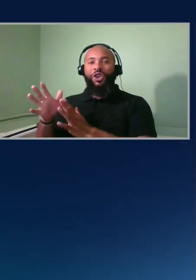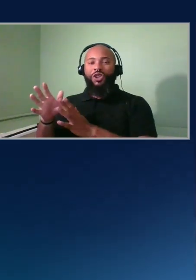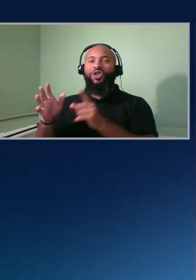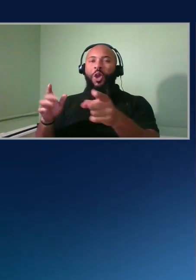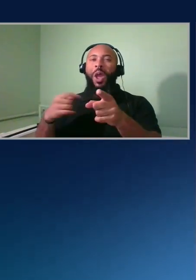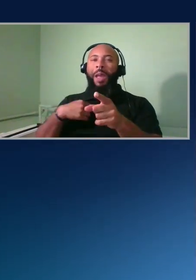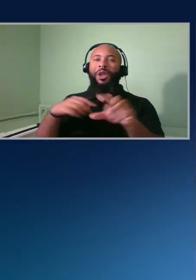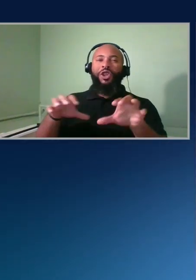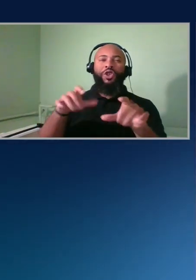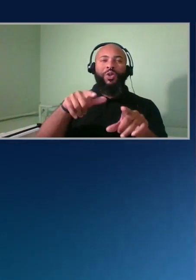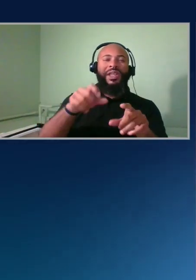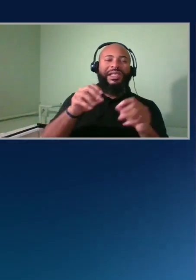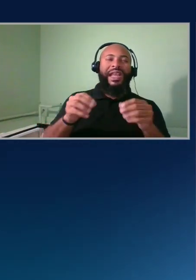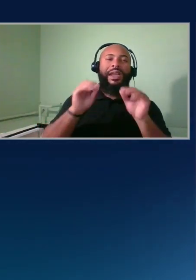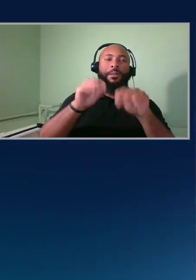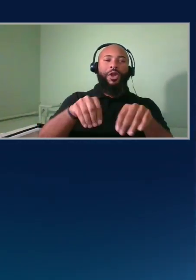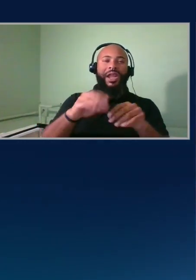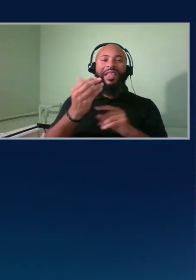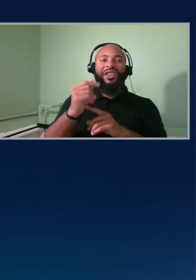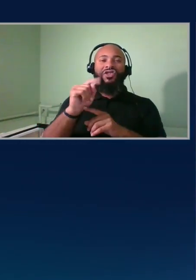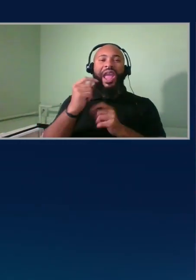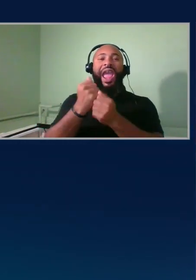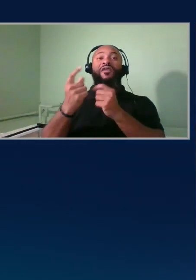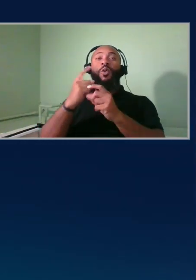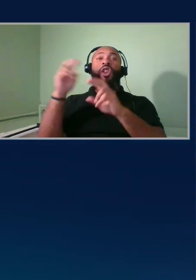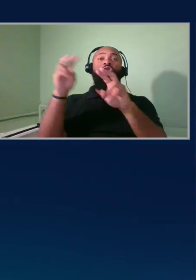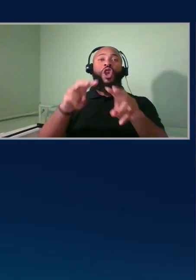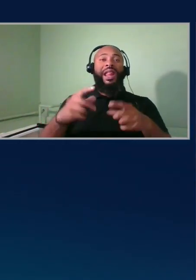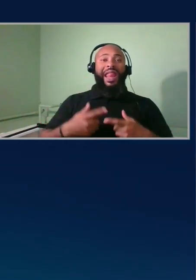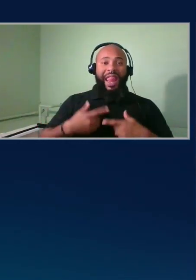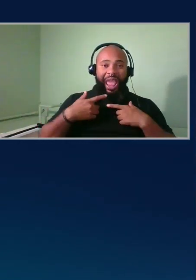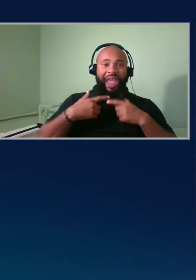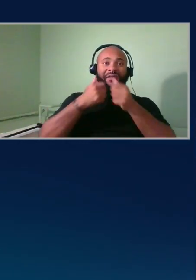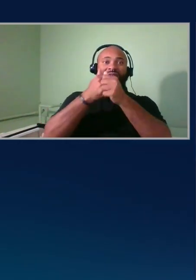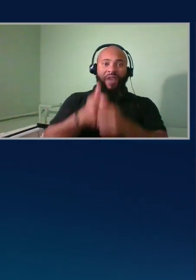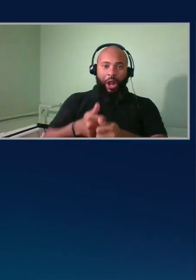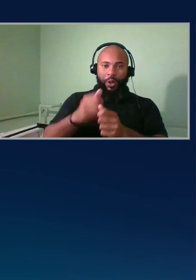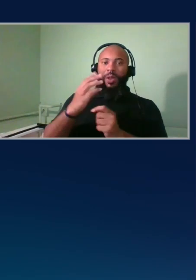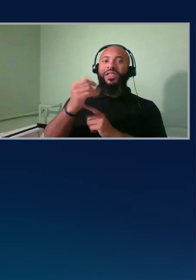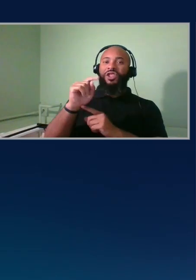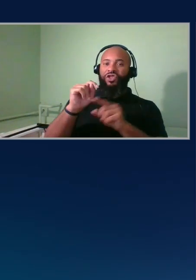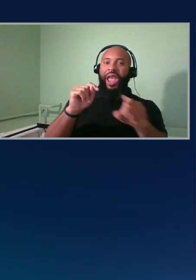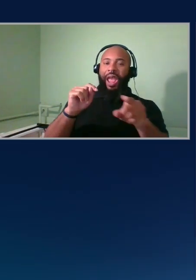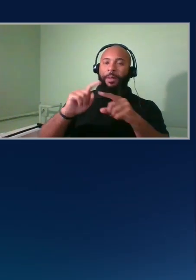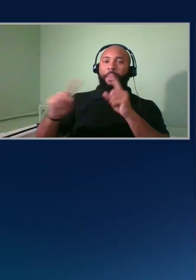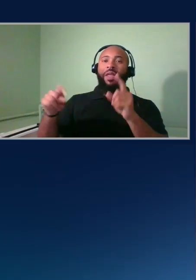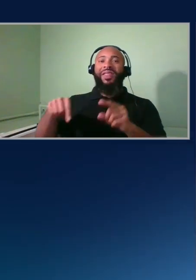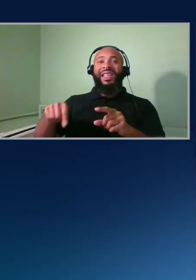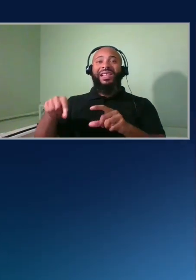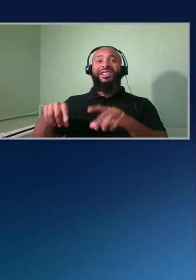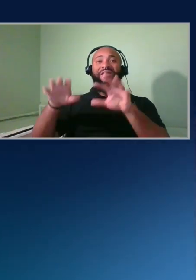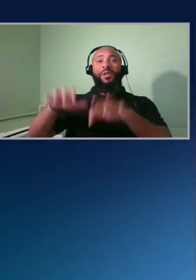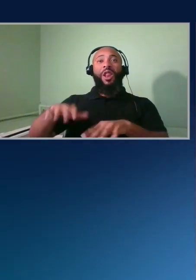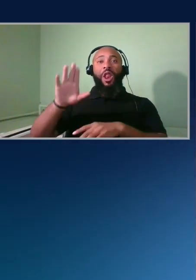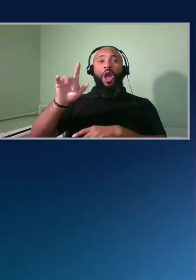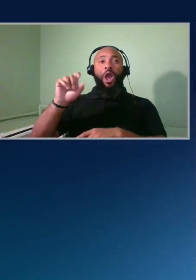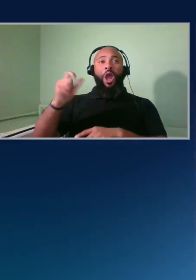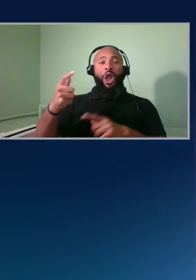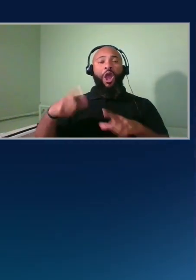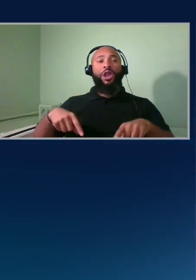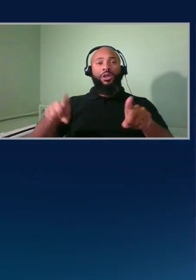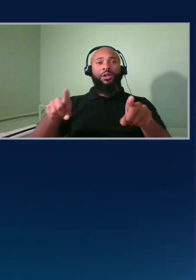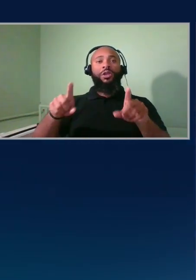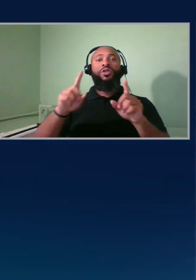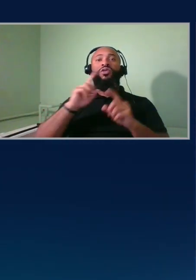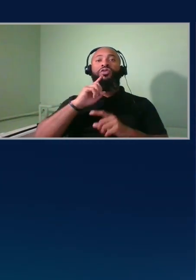have this. So there you go. Everyone watching live, there's a link in the chat. Follow along. But this blog walks through what Nitin was just talking about. And it talks about,